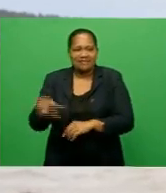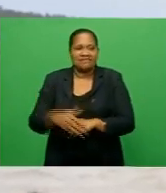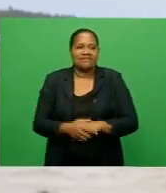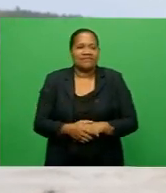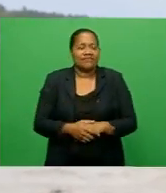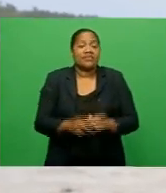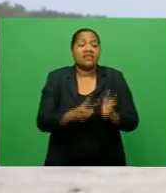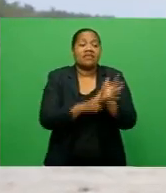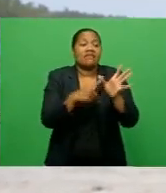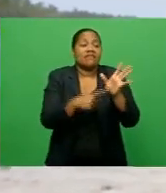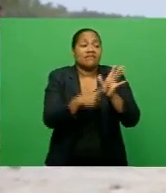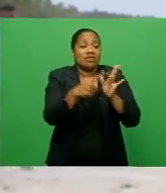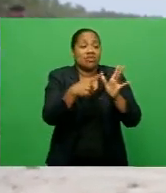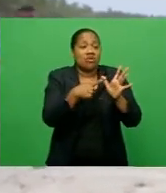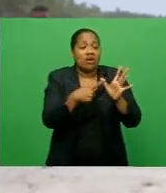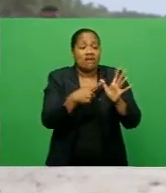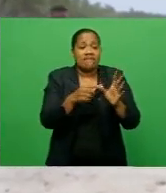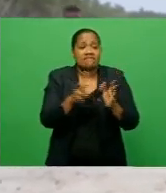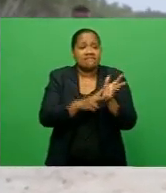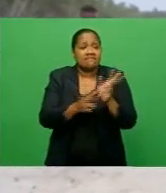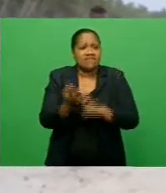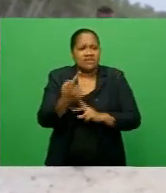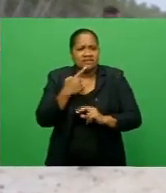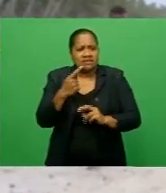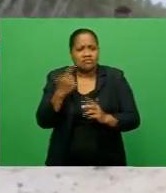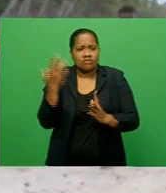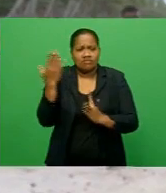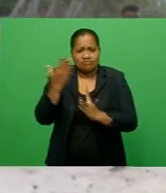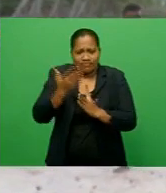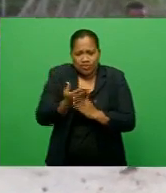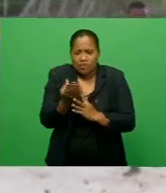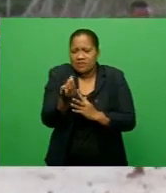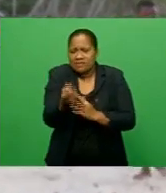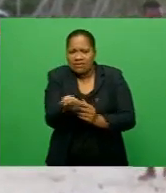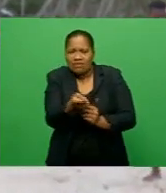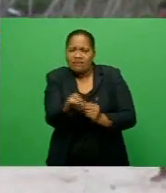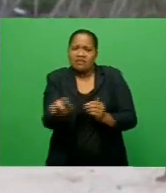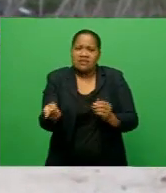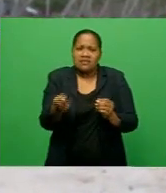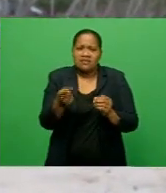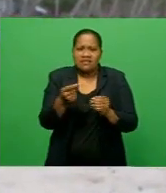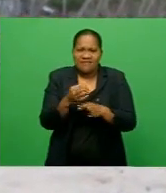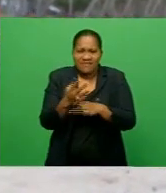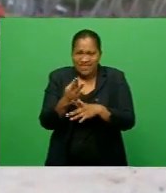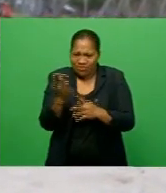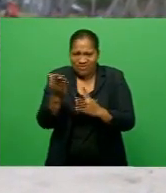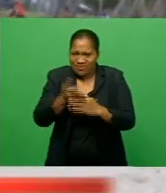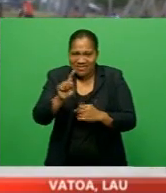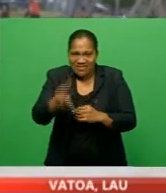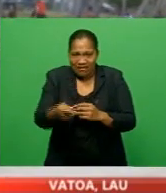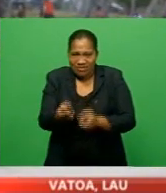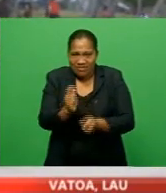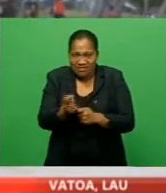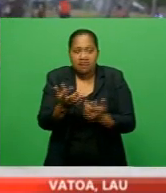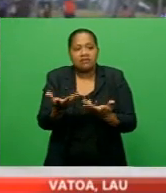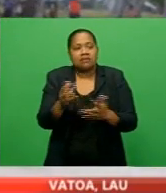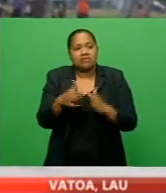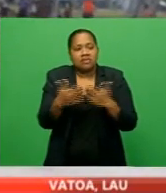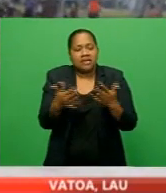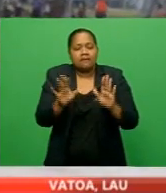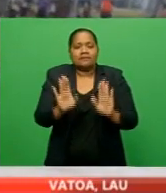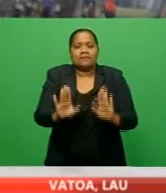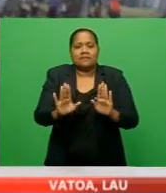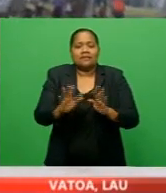Watoa villages also claims that the seasonal ban on various marine species have affected their daily sustenance and eagerly awaits a positive response